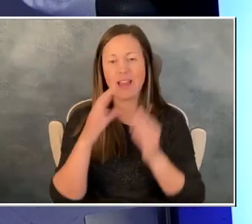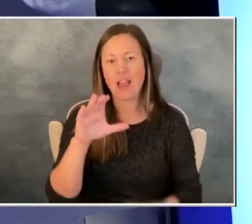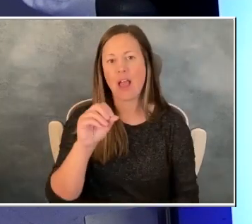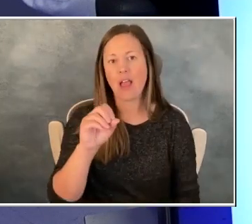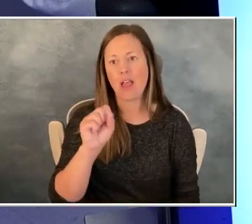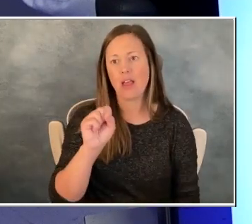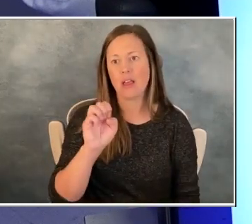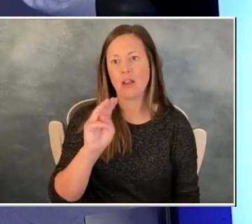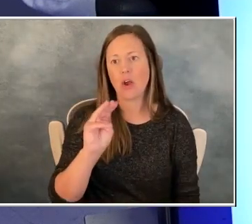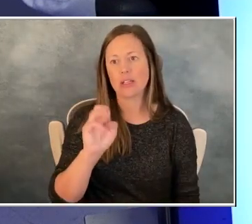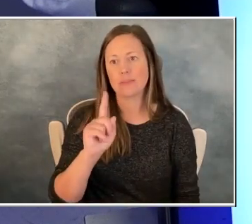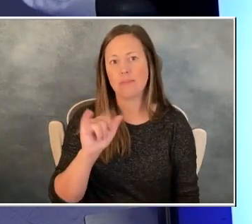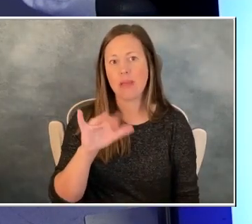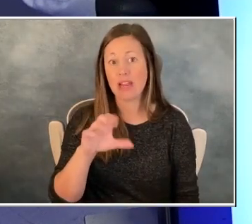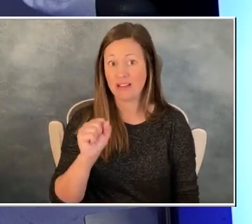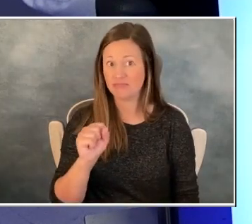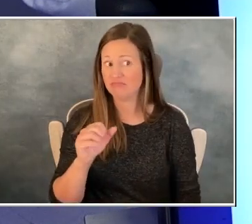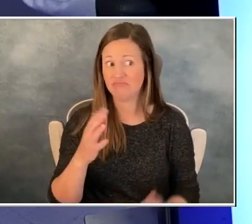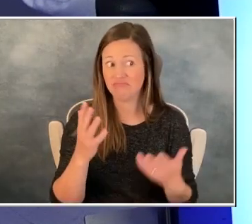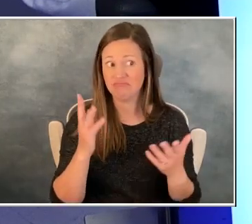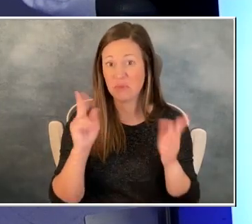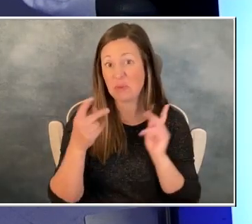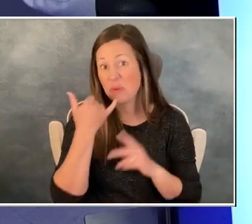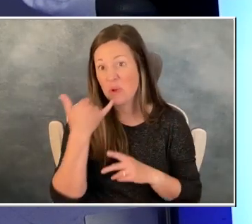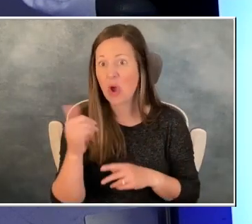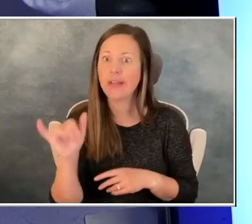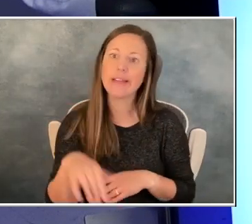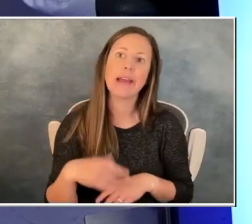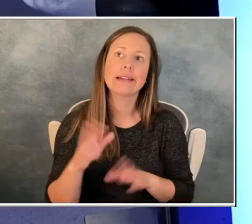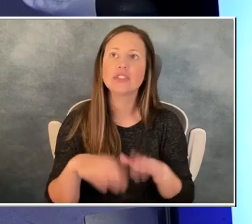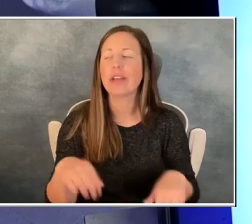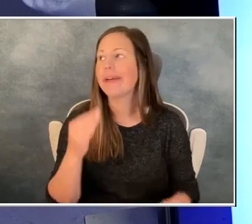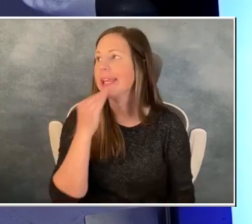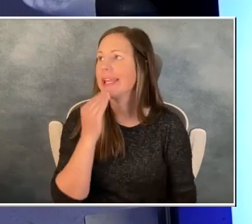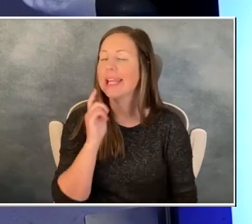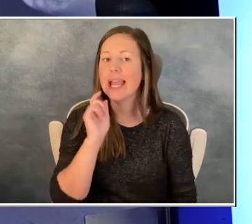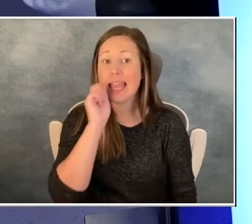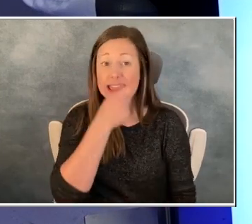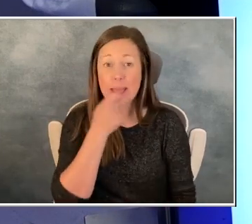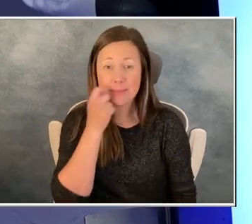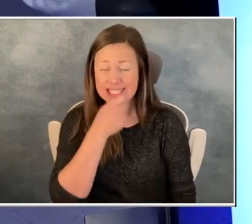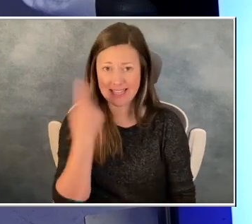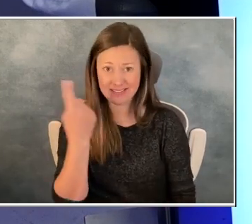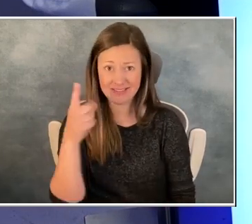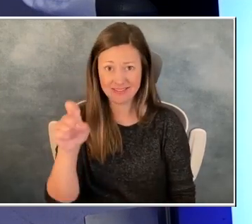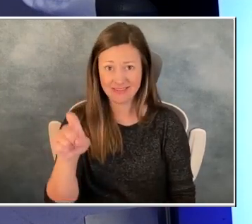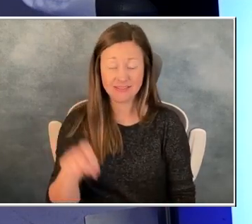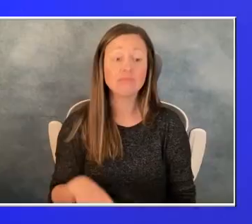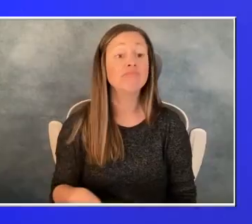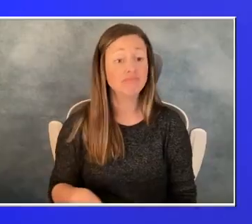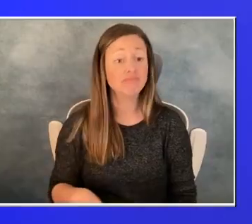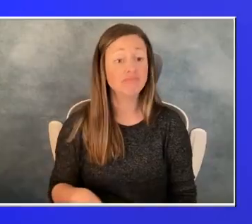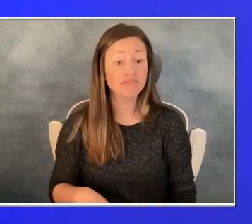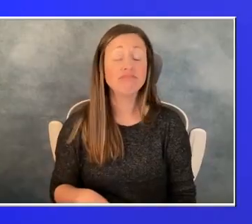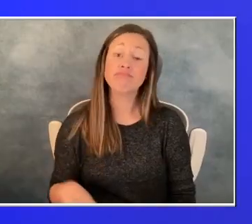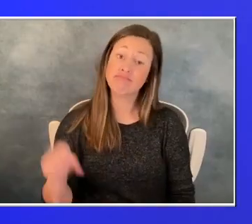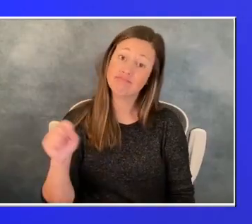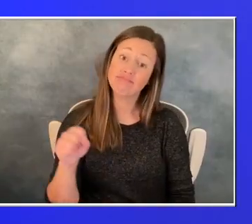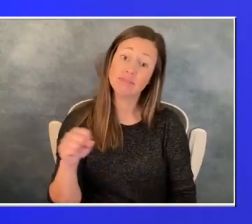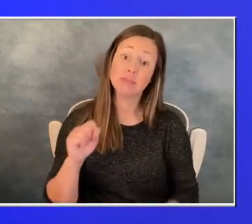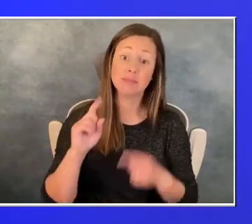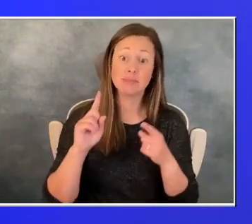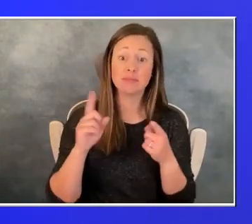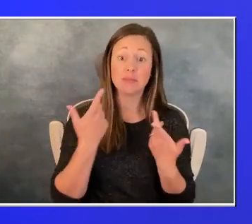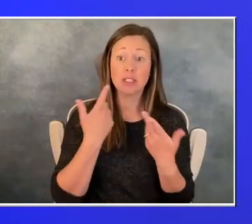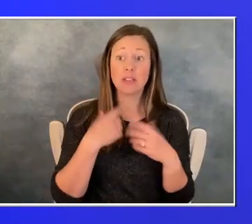cosmetics ever? Like a child eating a lipstick or something like that? Yeah. We get, people that, when I was just doing my makeup